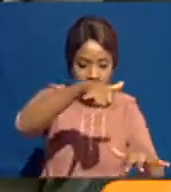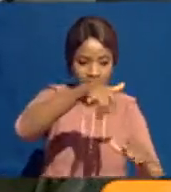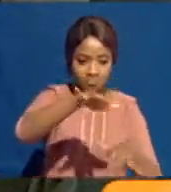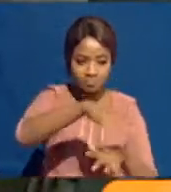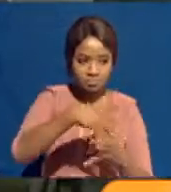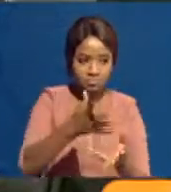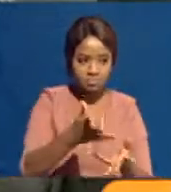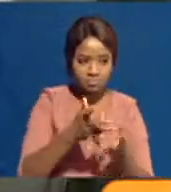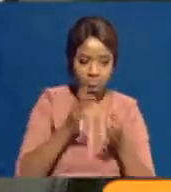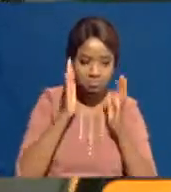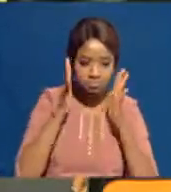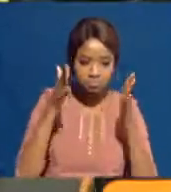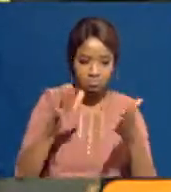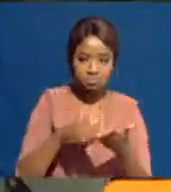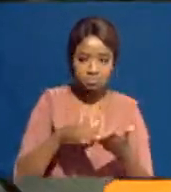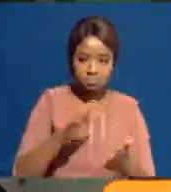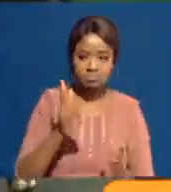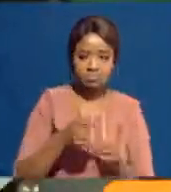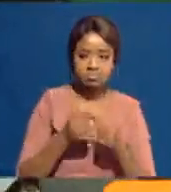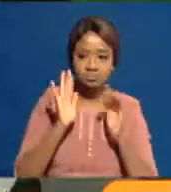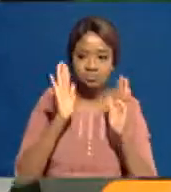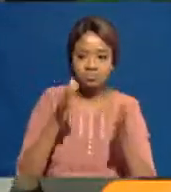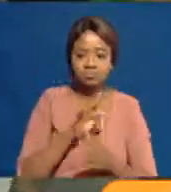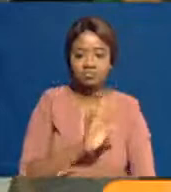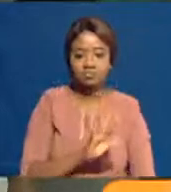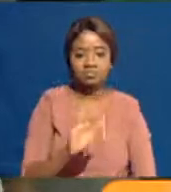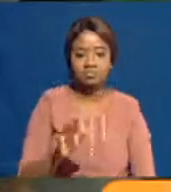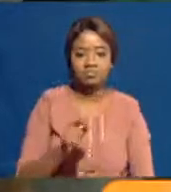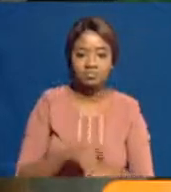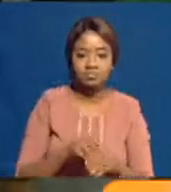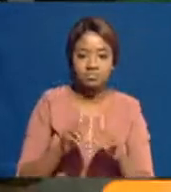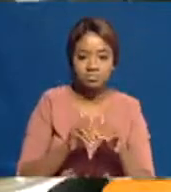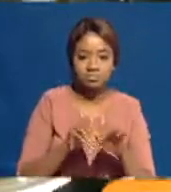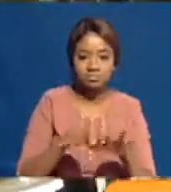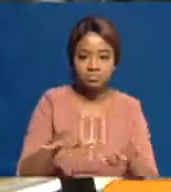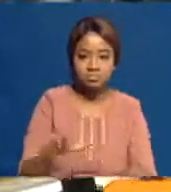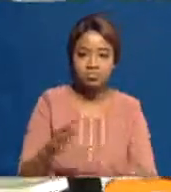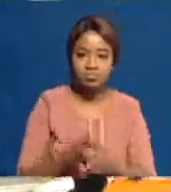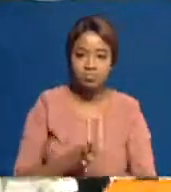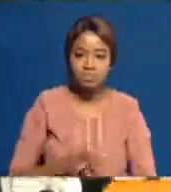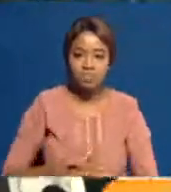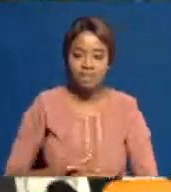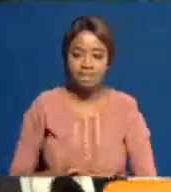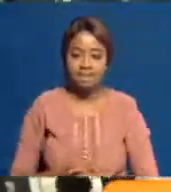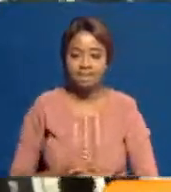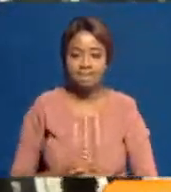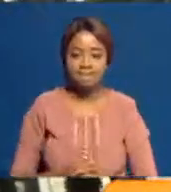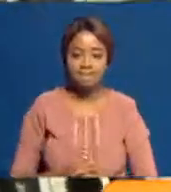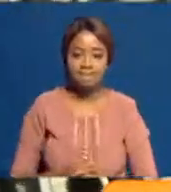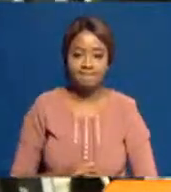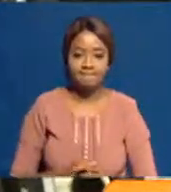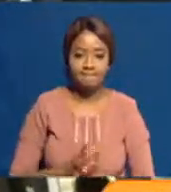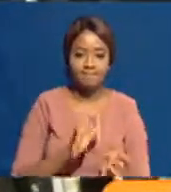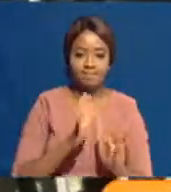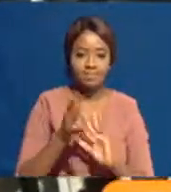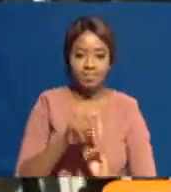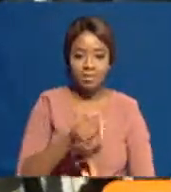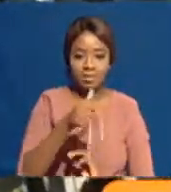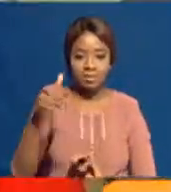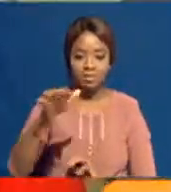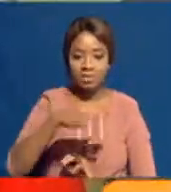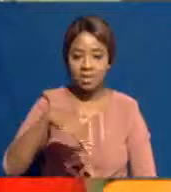attention during the flight or the spreading of fertilizer or the spraying of pesticide as compared to areas that are normally